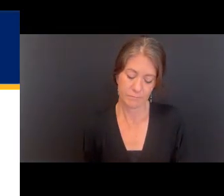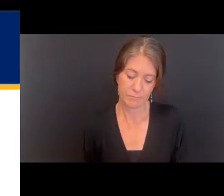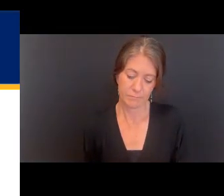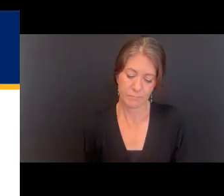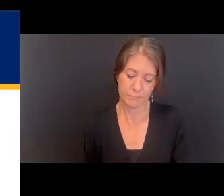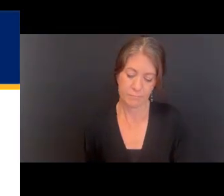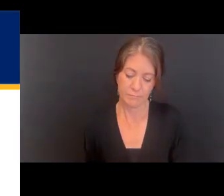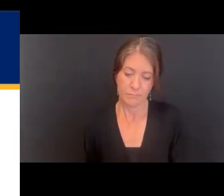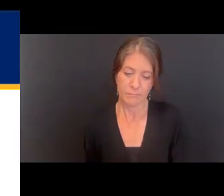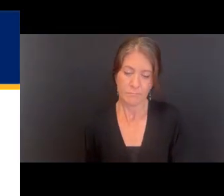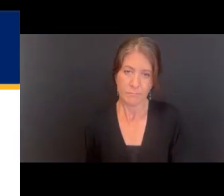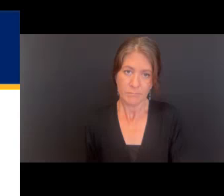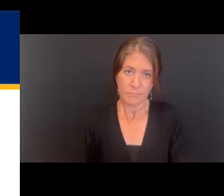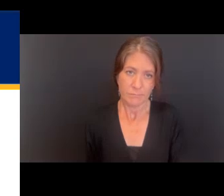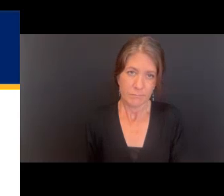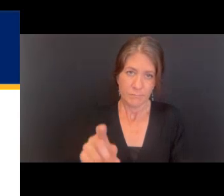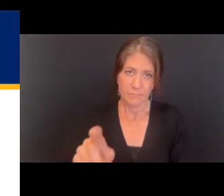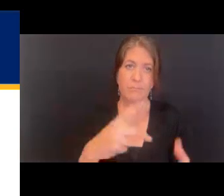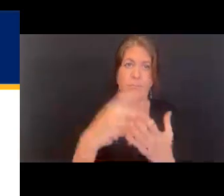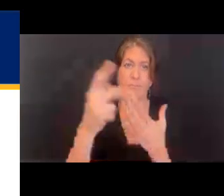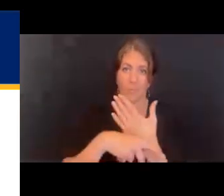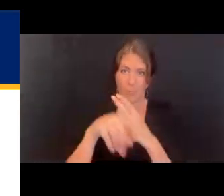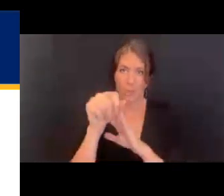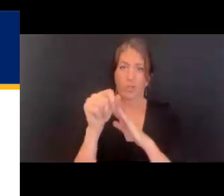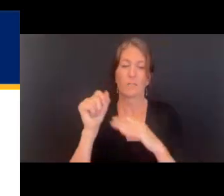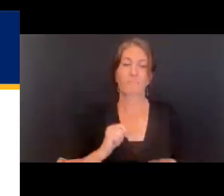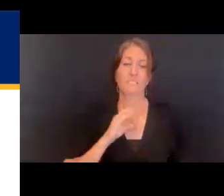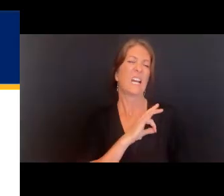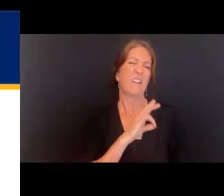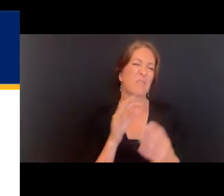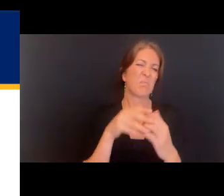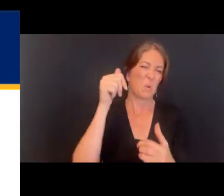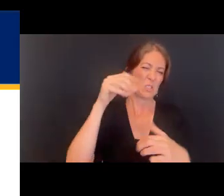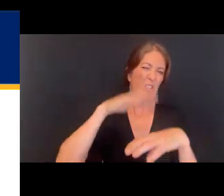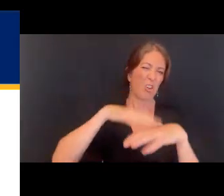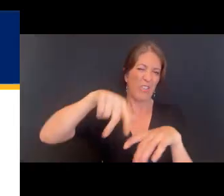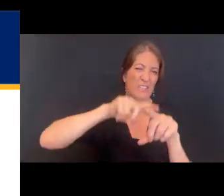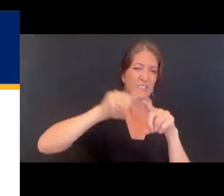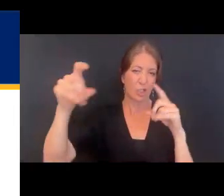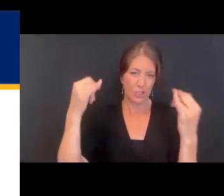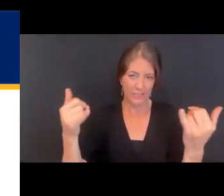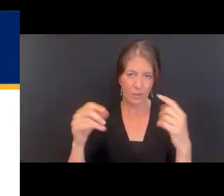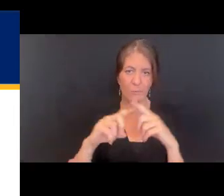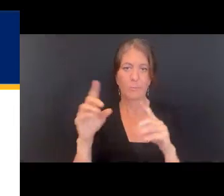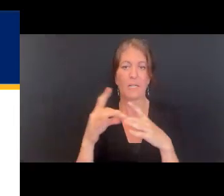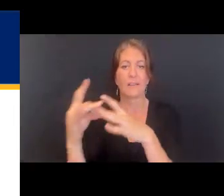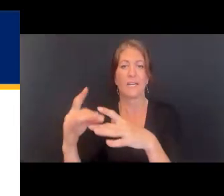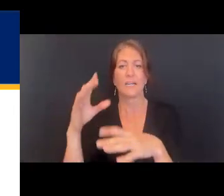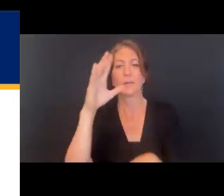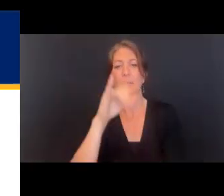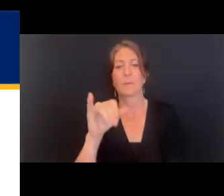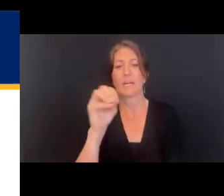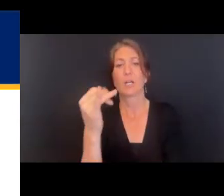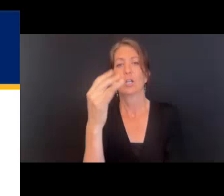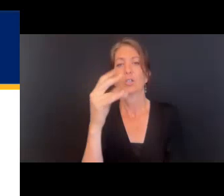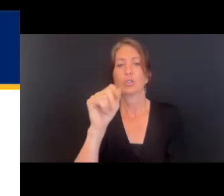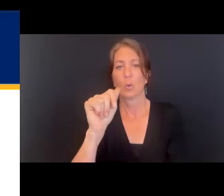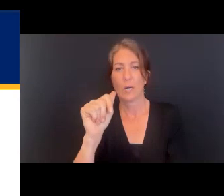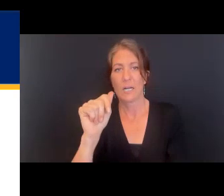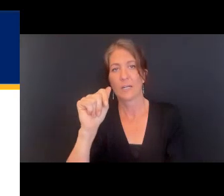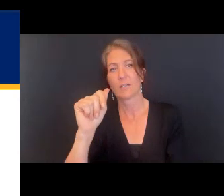are pictured here are on the call, is led by our managing director, Joanna Morgan, a program